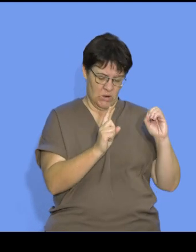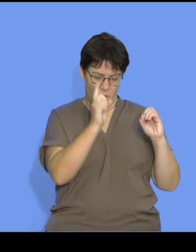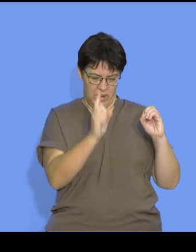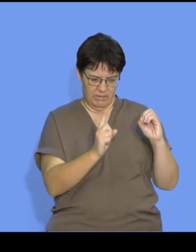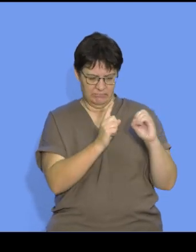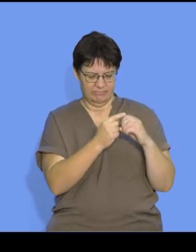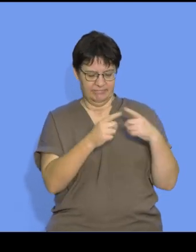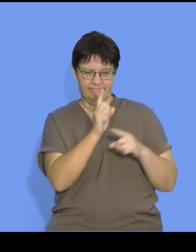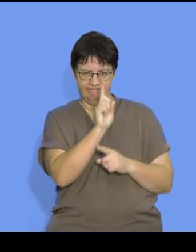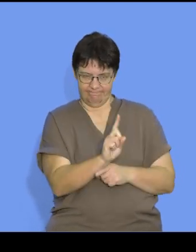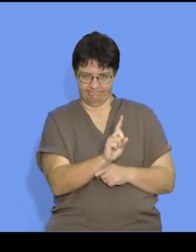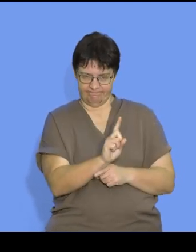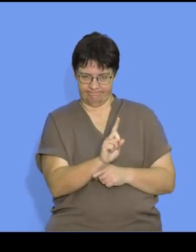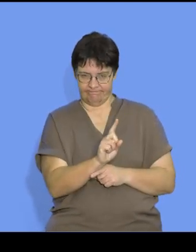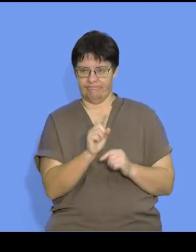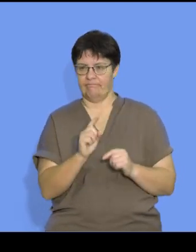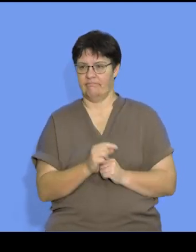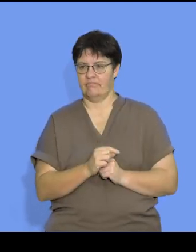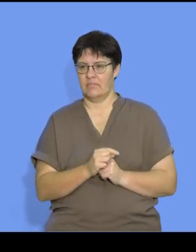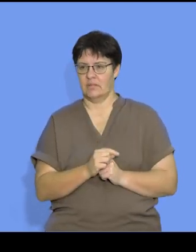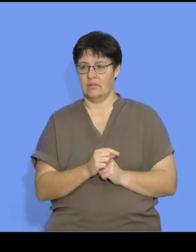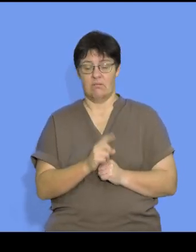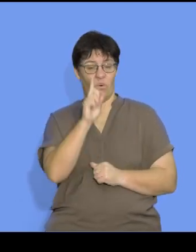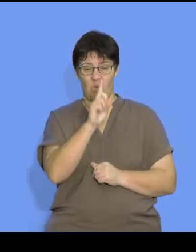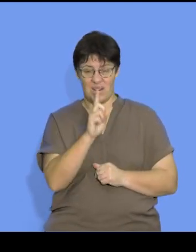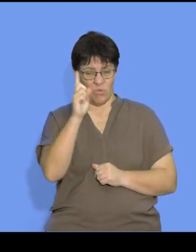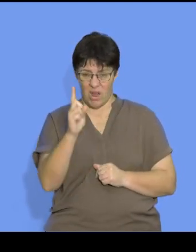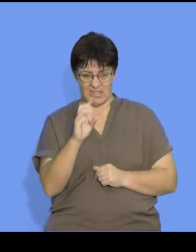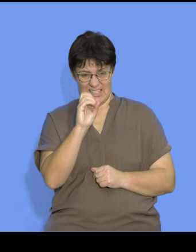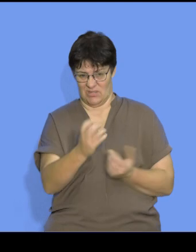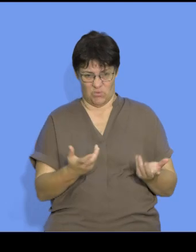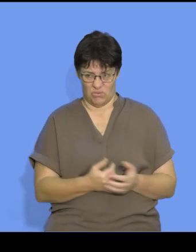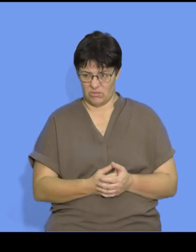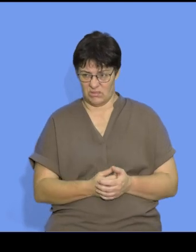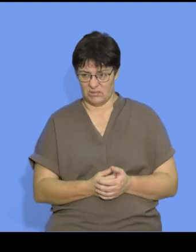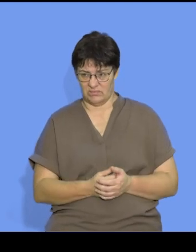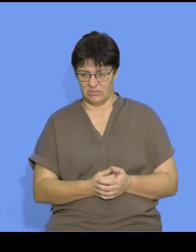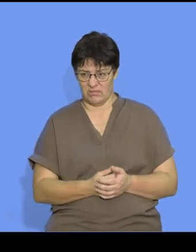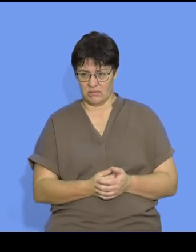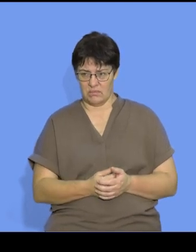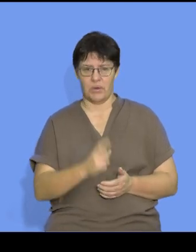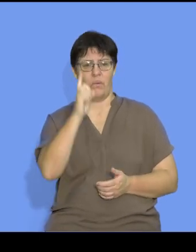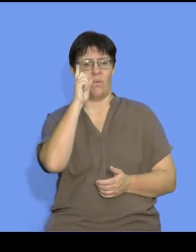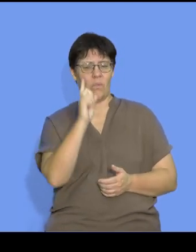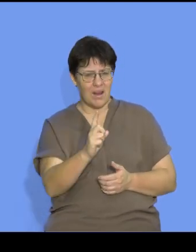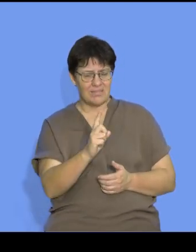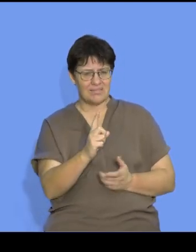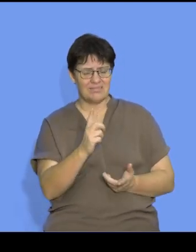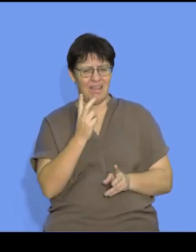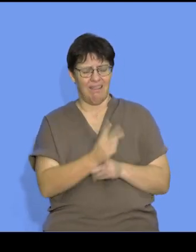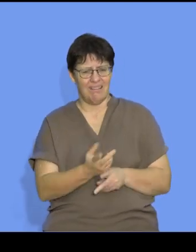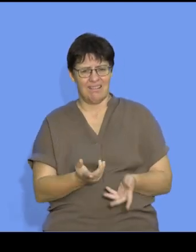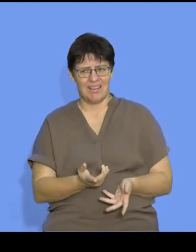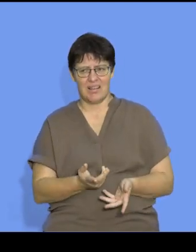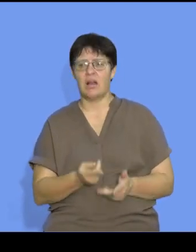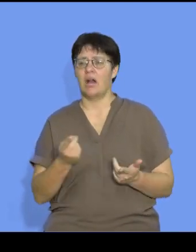1, a common difference of 0 between 1 and 1, a common difference of 1 between 1 and 2,